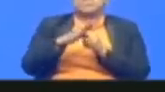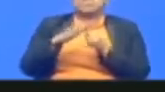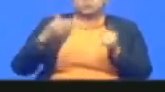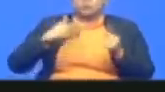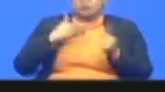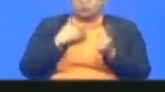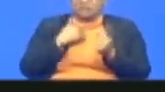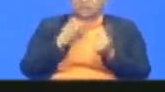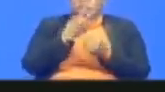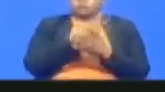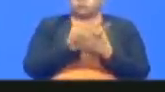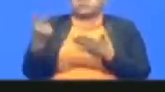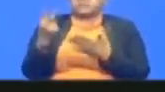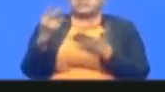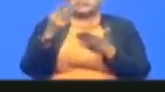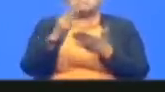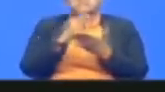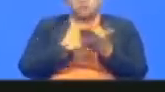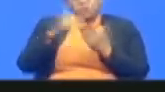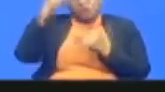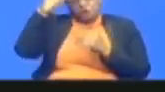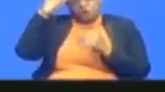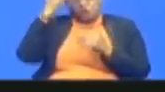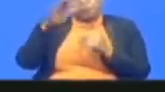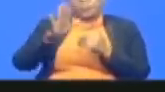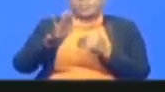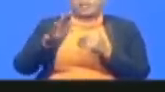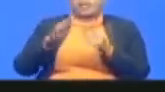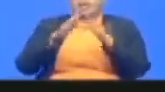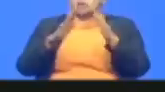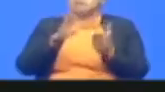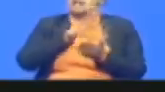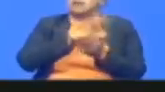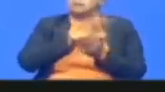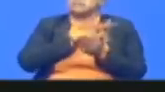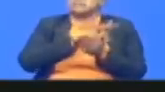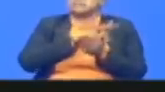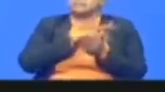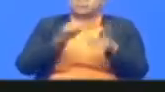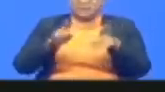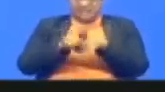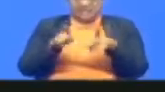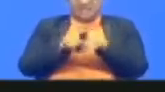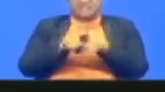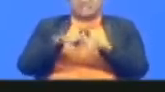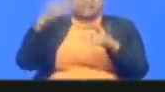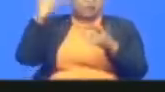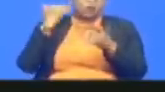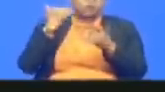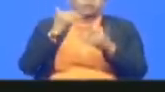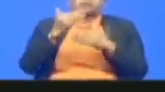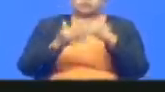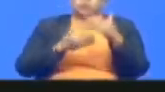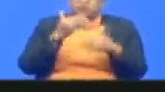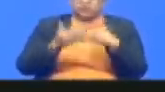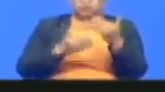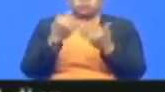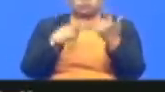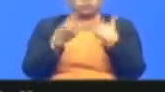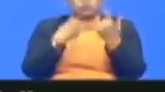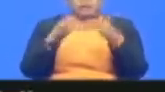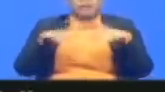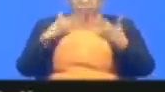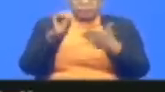2 more weeks before they can know the fate of their pending house allowances, even as the courts move in to deliberate on the stalemate, pitting